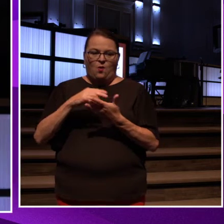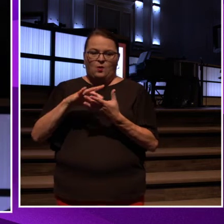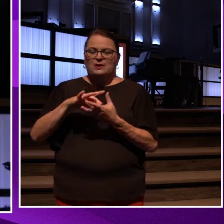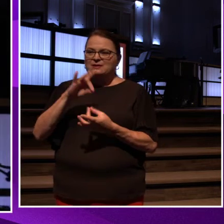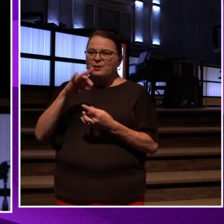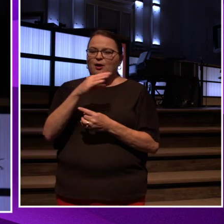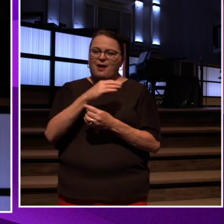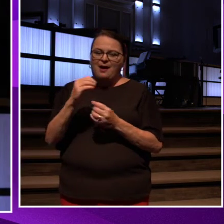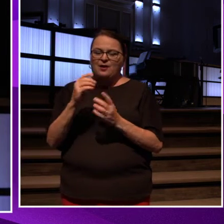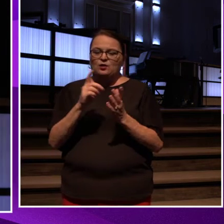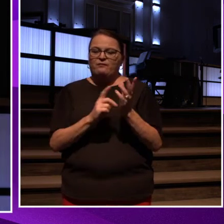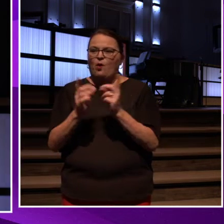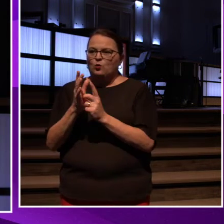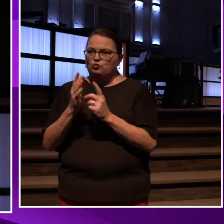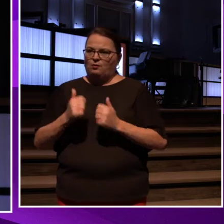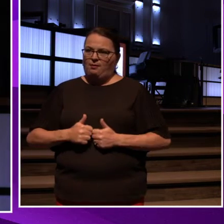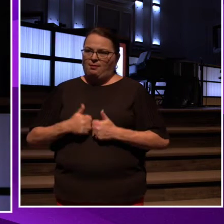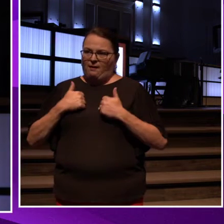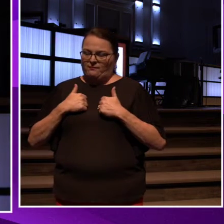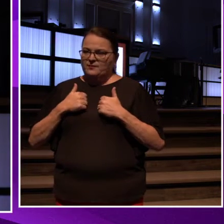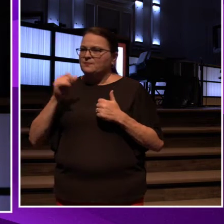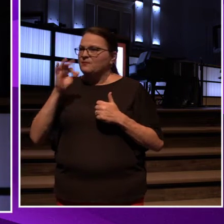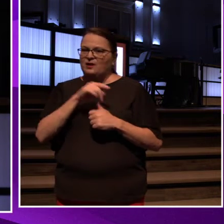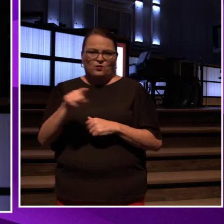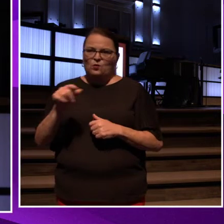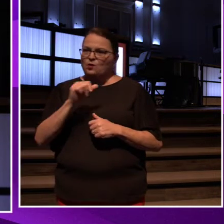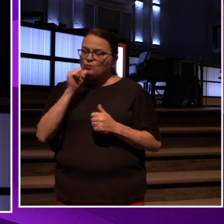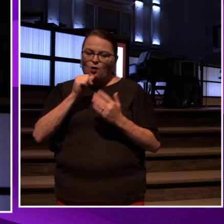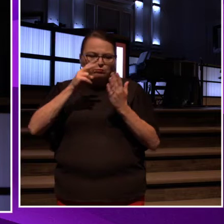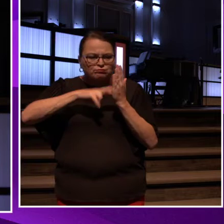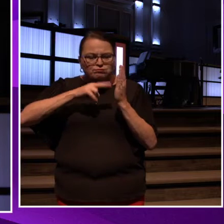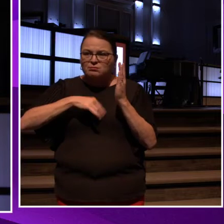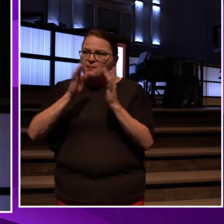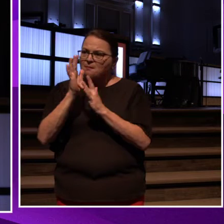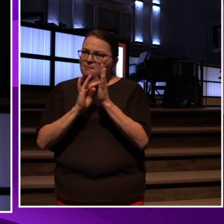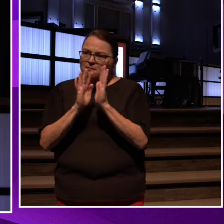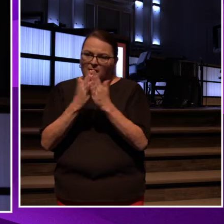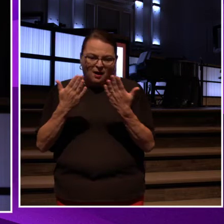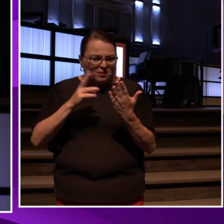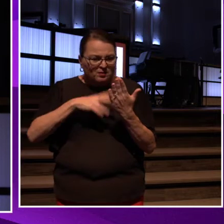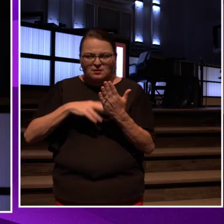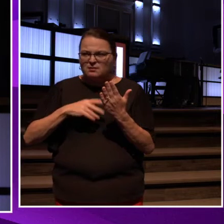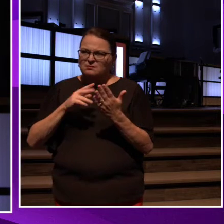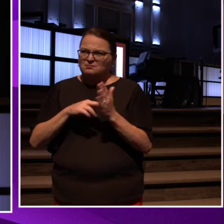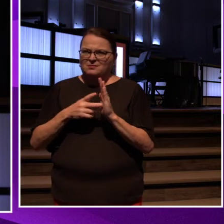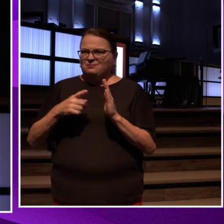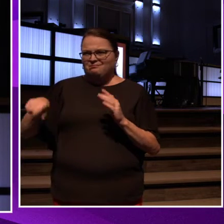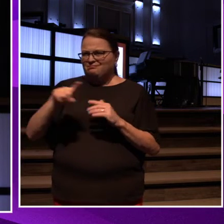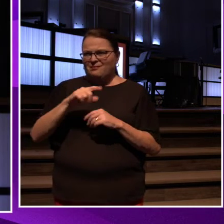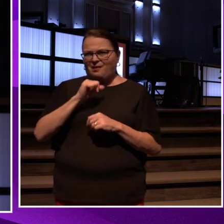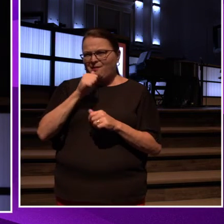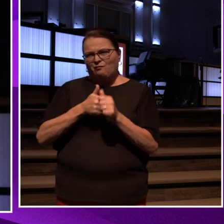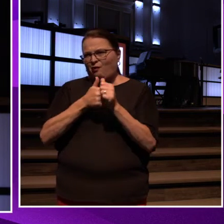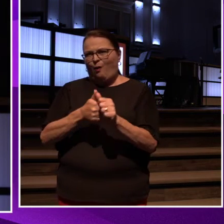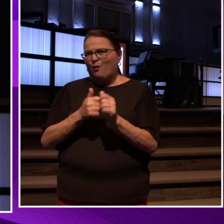life. See, if you don't have a devotional life, then you're really not following Jesus.